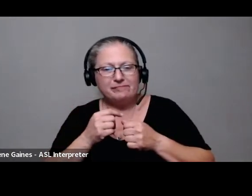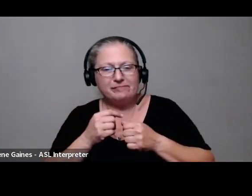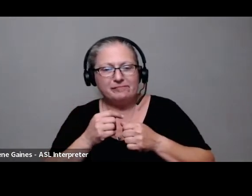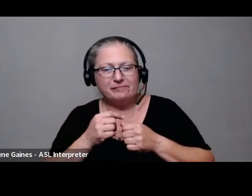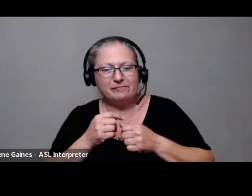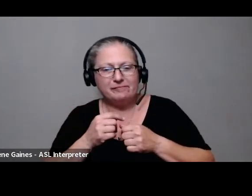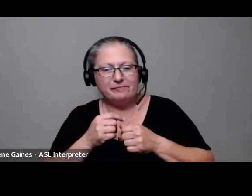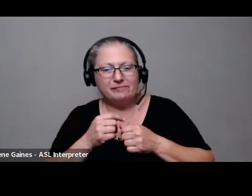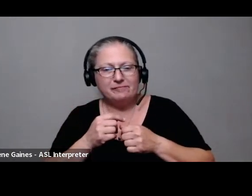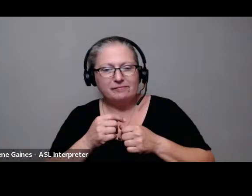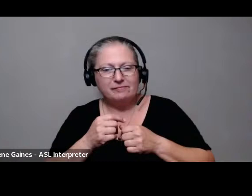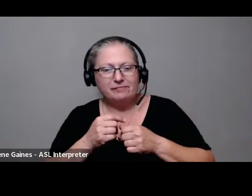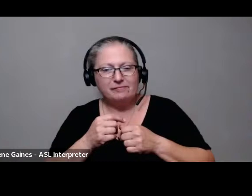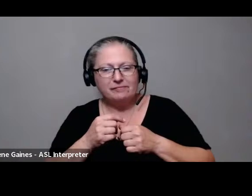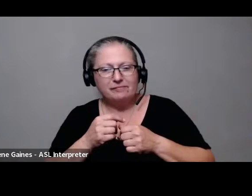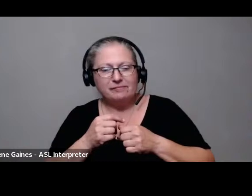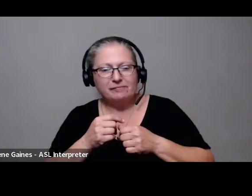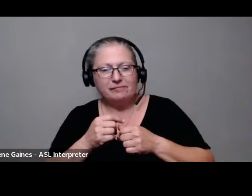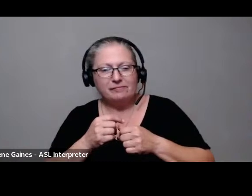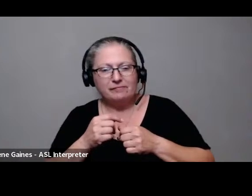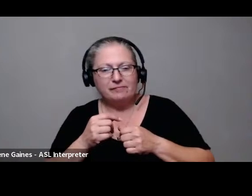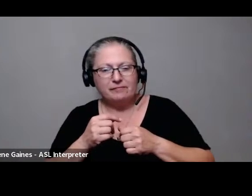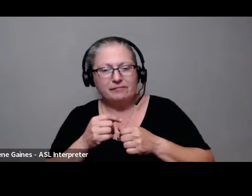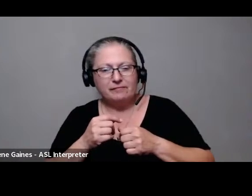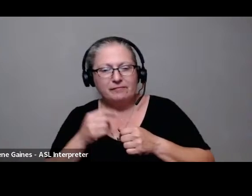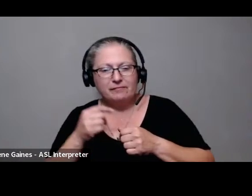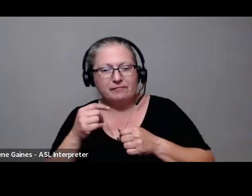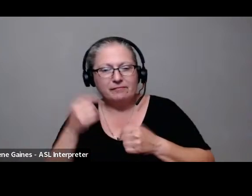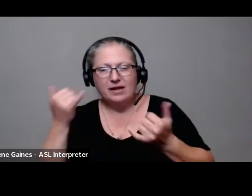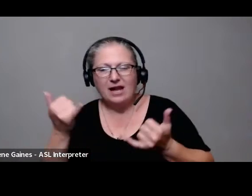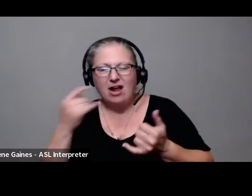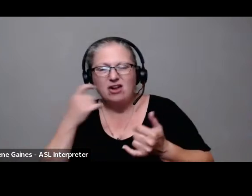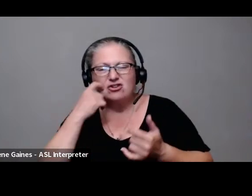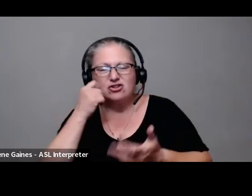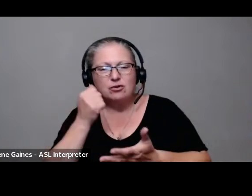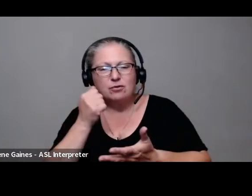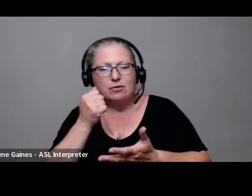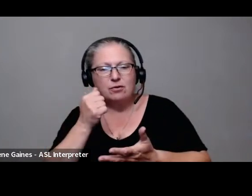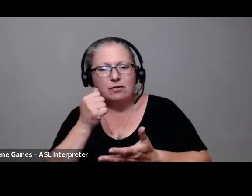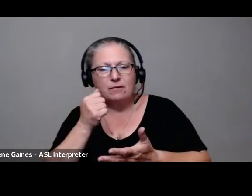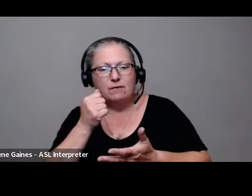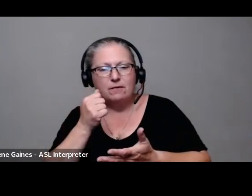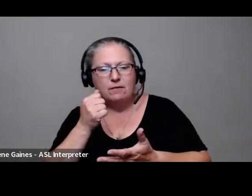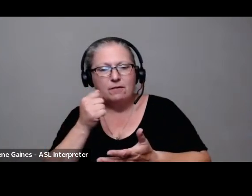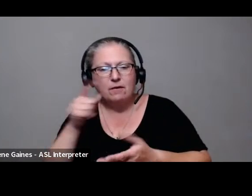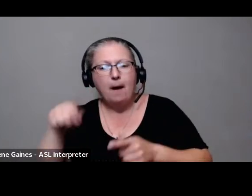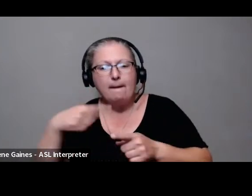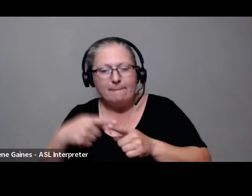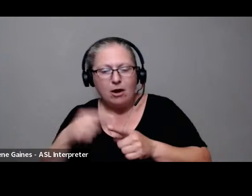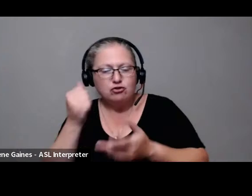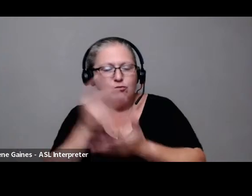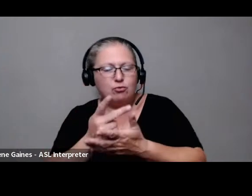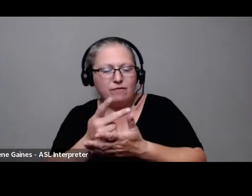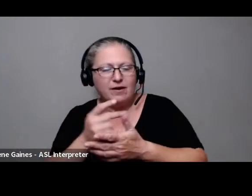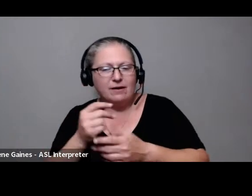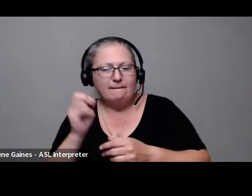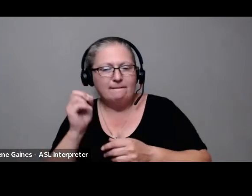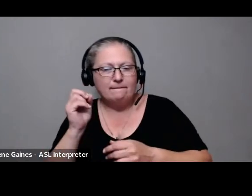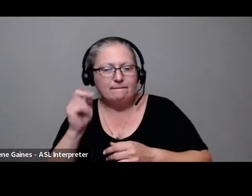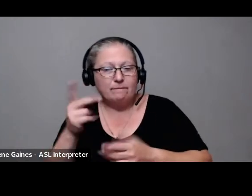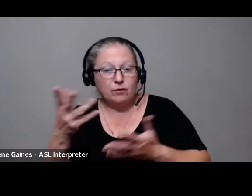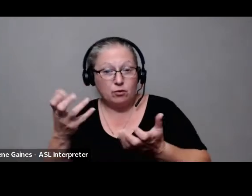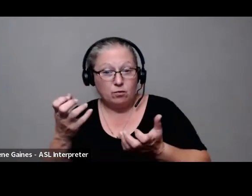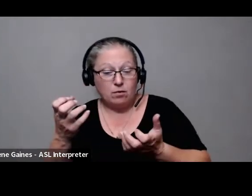Okay, I don't know where we are. Well, Yes, we just well, we're about to approve it, so, do you